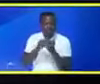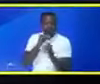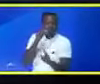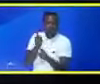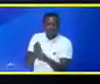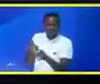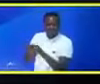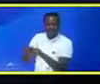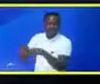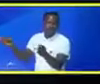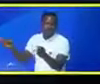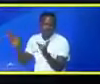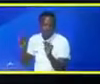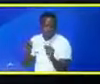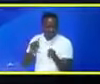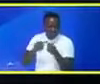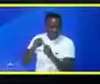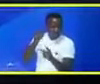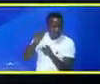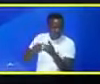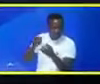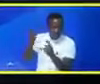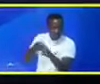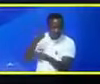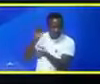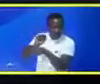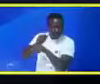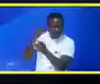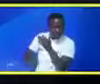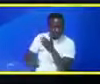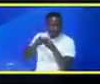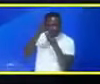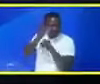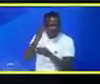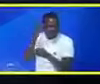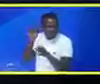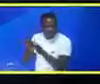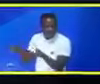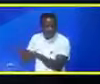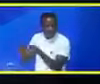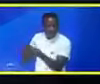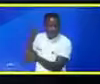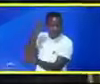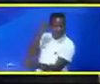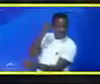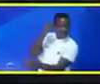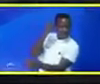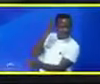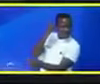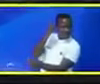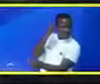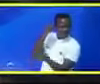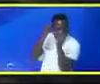to open it. Your first assignment is to discern why the door was closed. Are we together? If the door